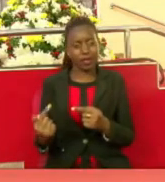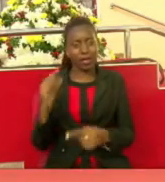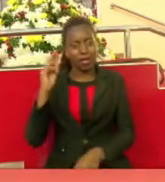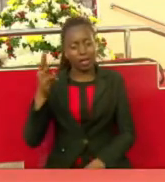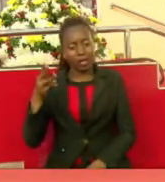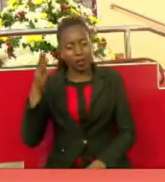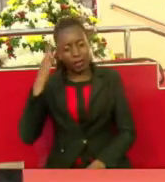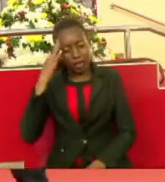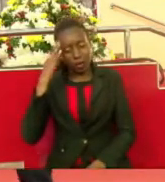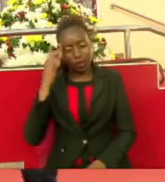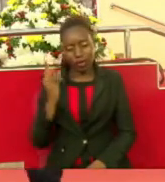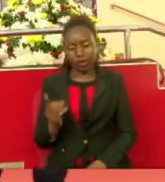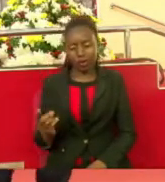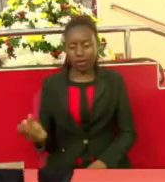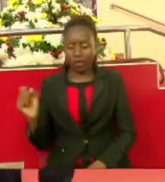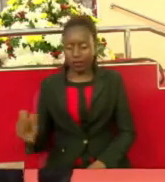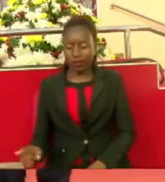in their lives is still growing.